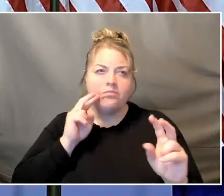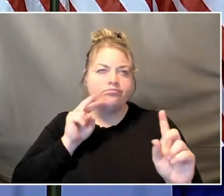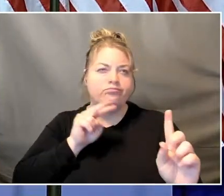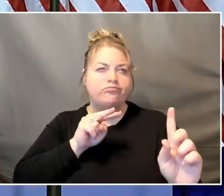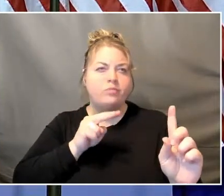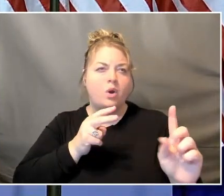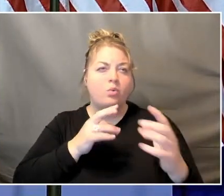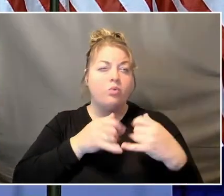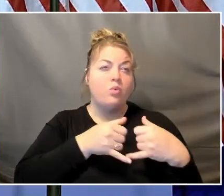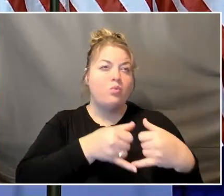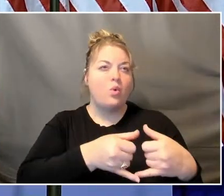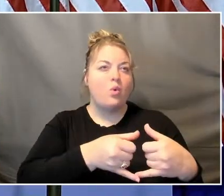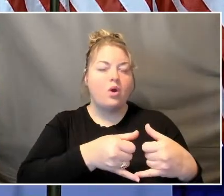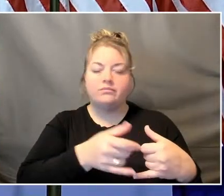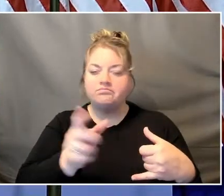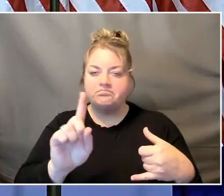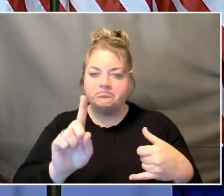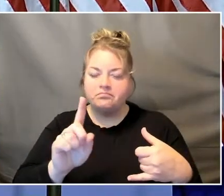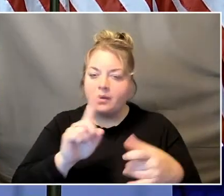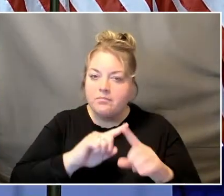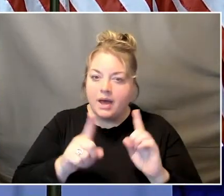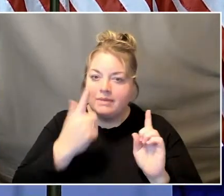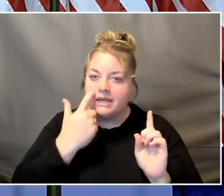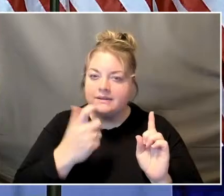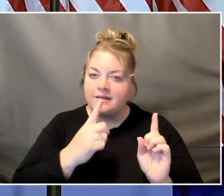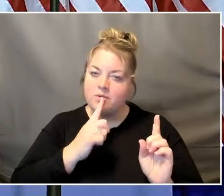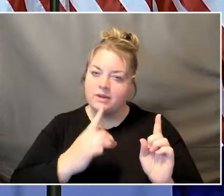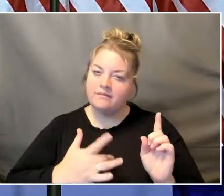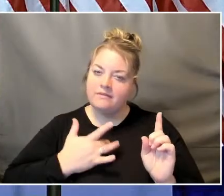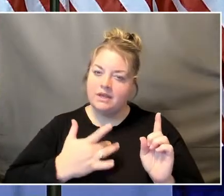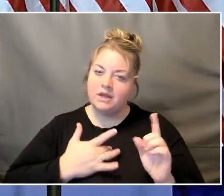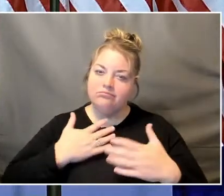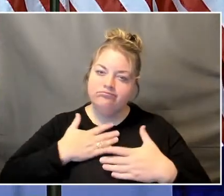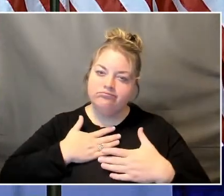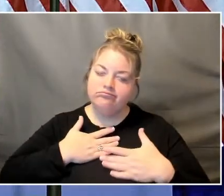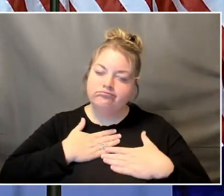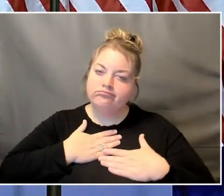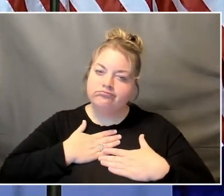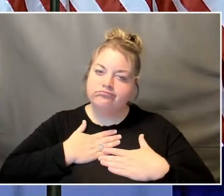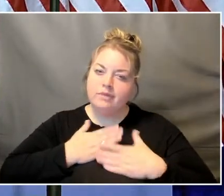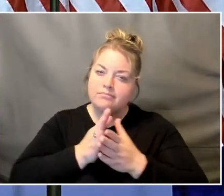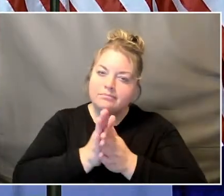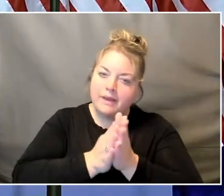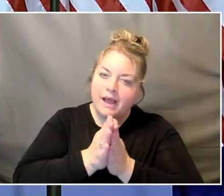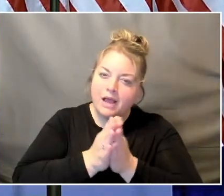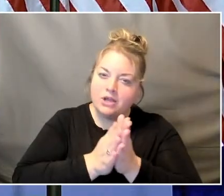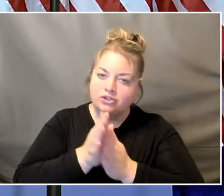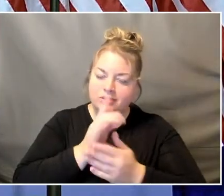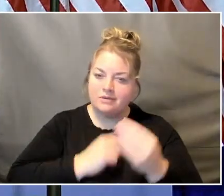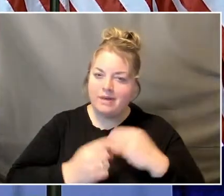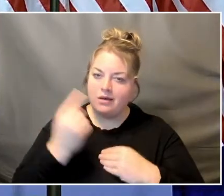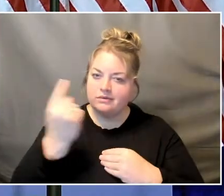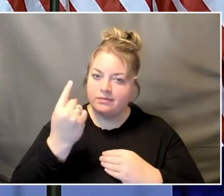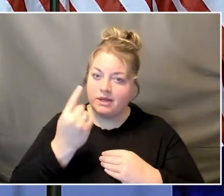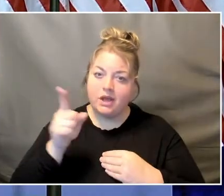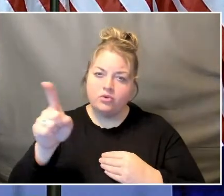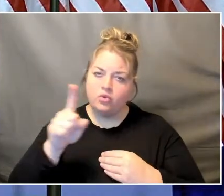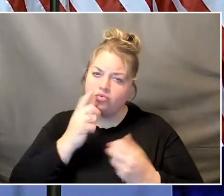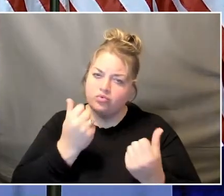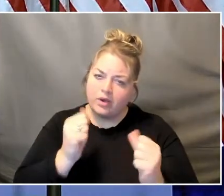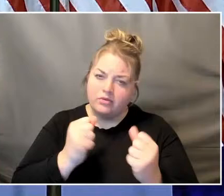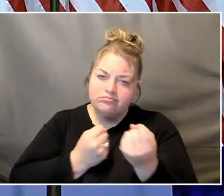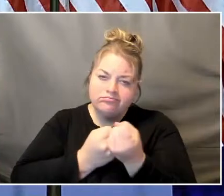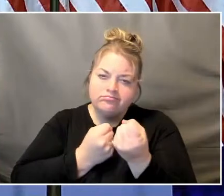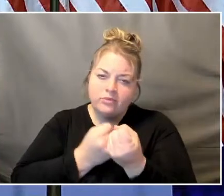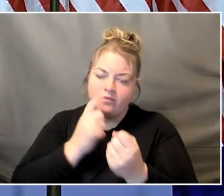but just because they feel so strongly about something and being a voice for so many people. And Kate, you are a hero